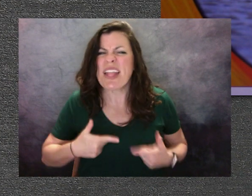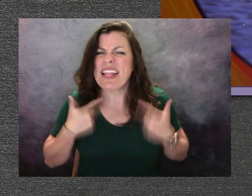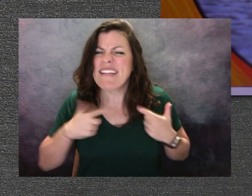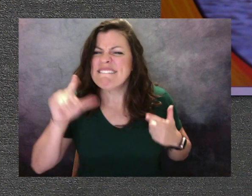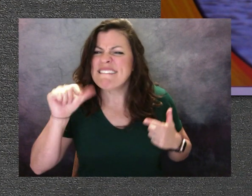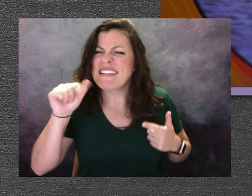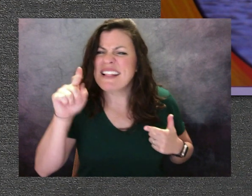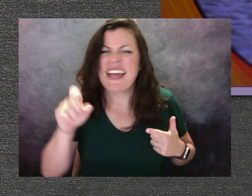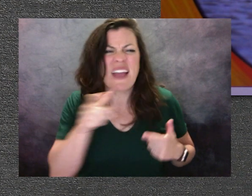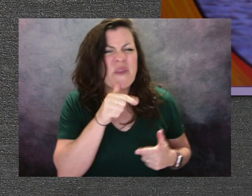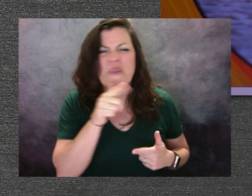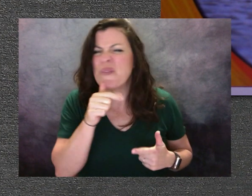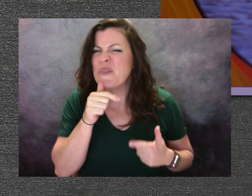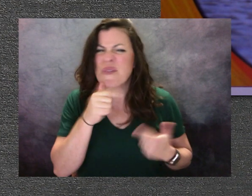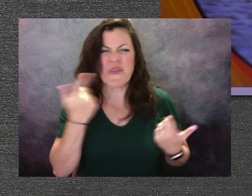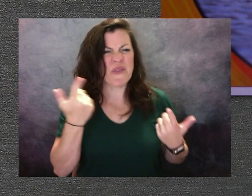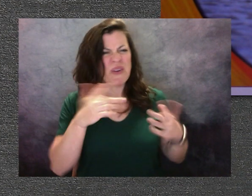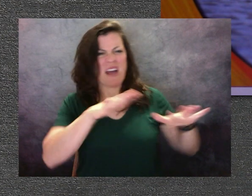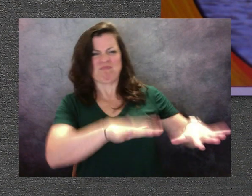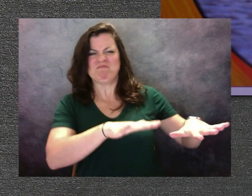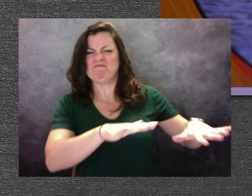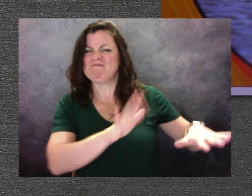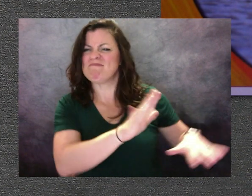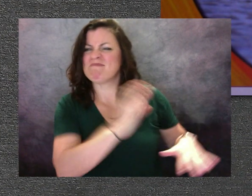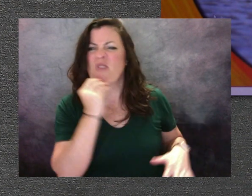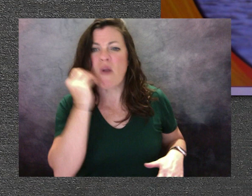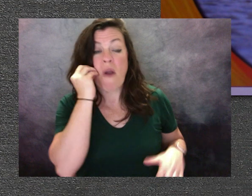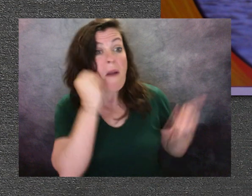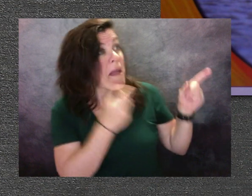right here. What kind of animals do you see?